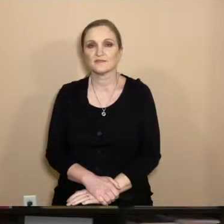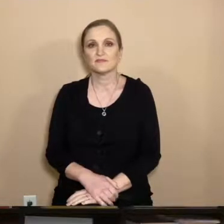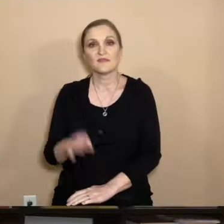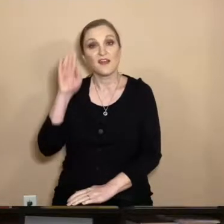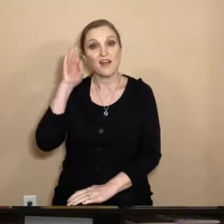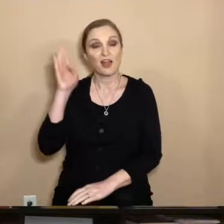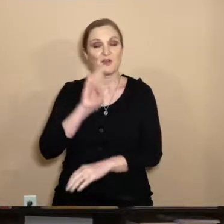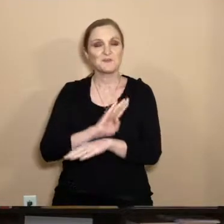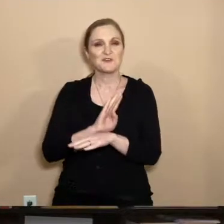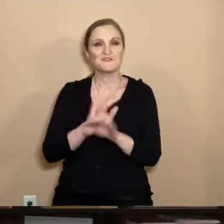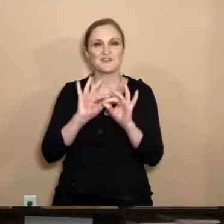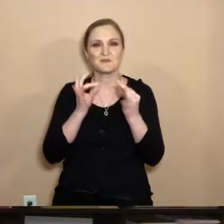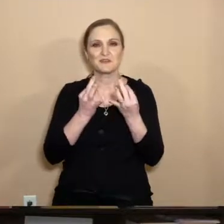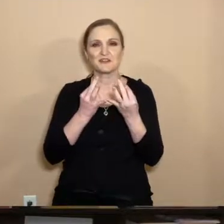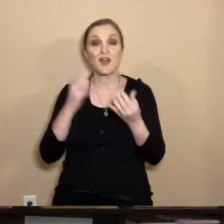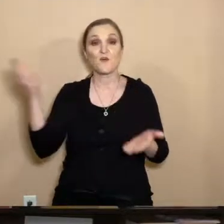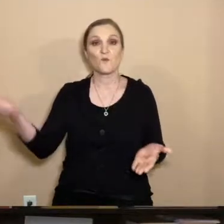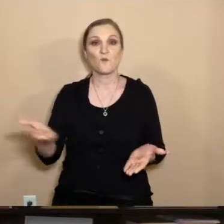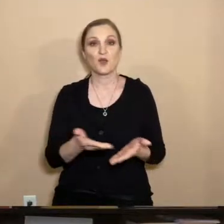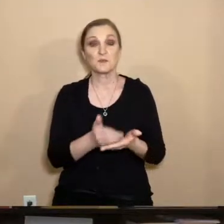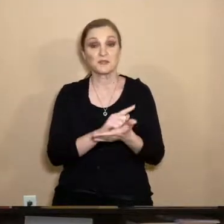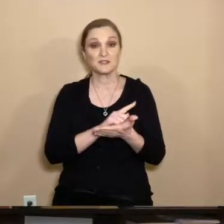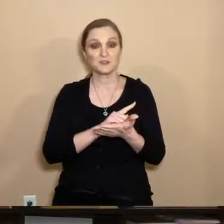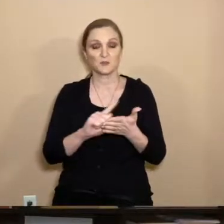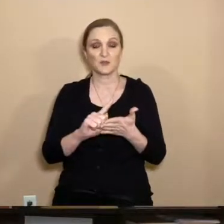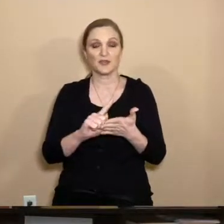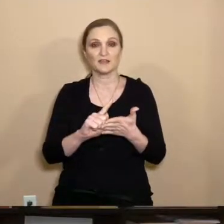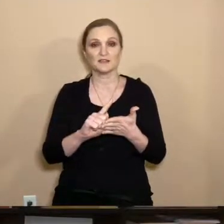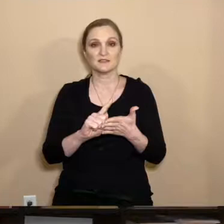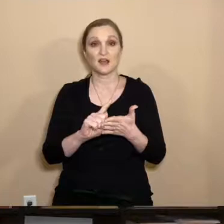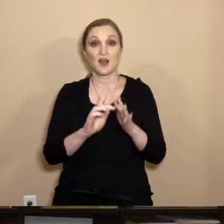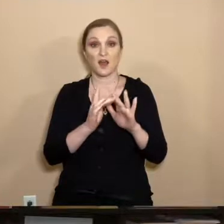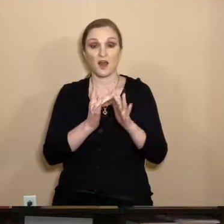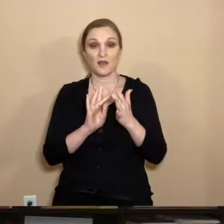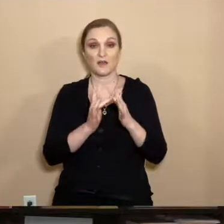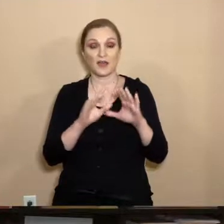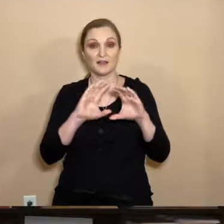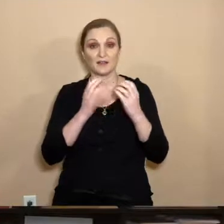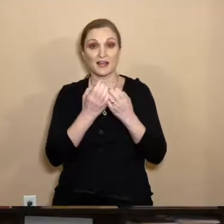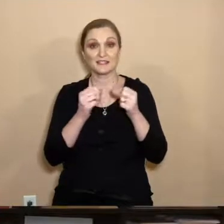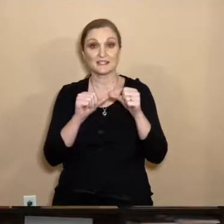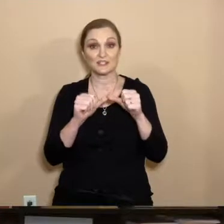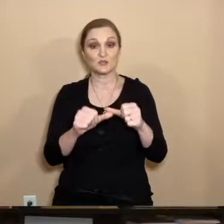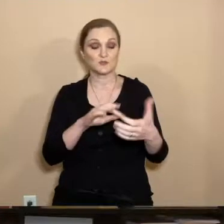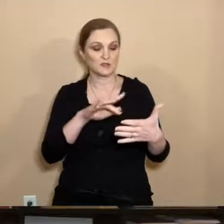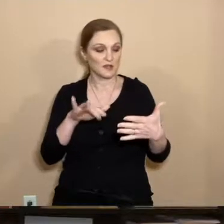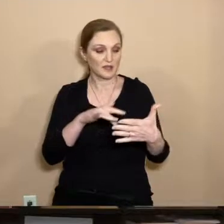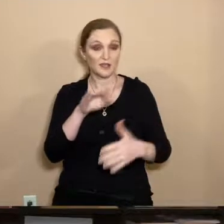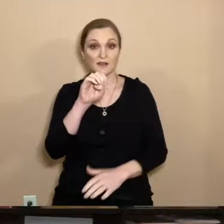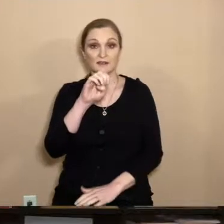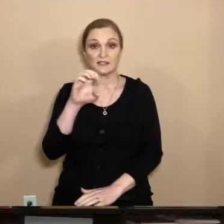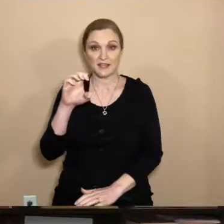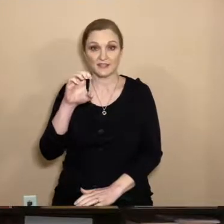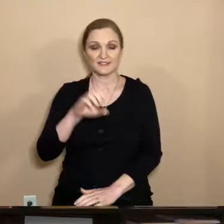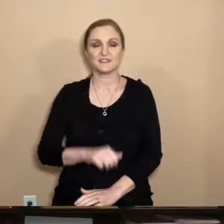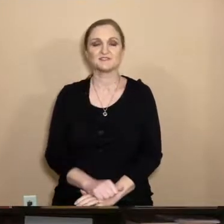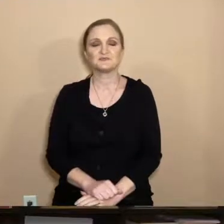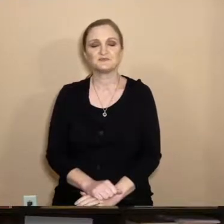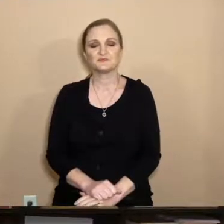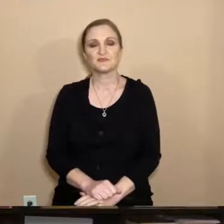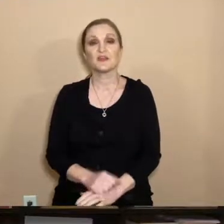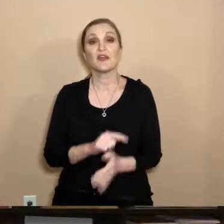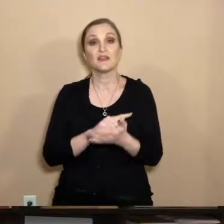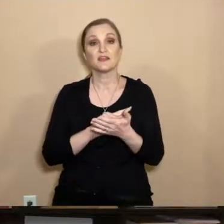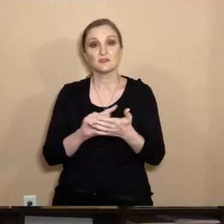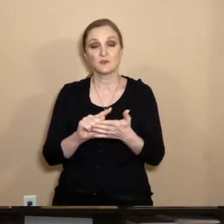Hello, Bellevue family, and welcome to this week's virtual class where we'll continue our study of Ecclesiastes. This week